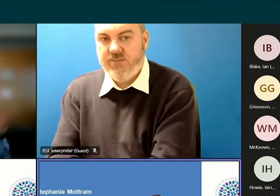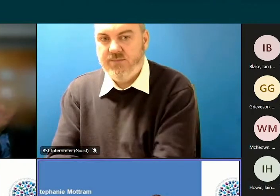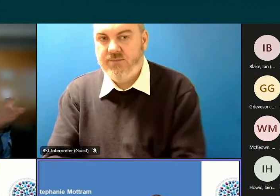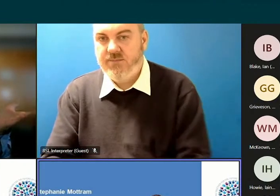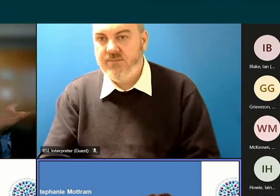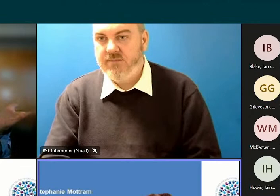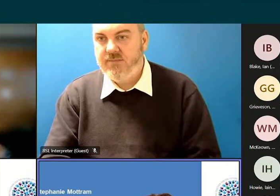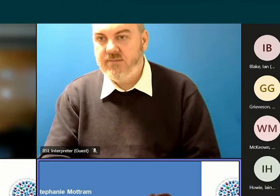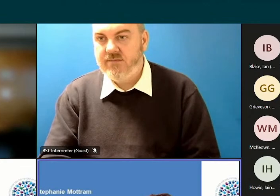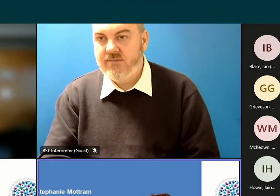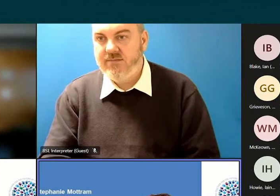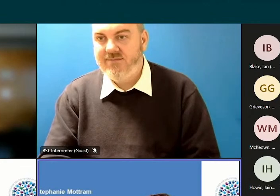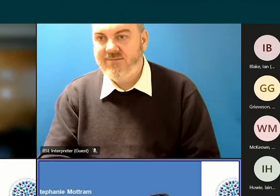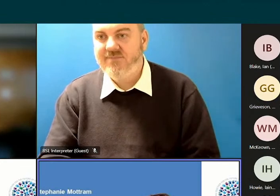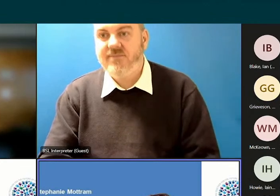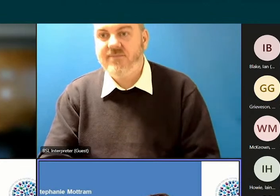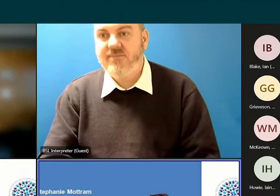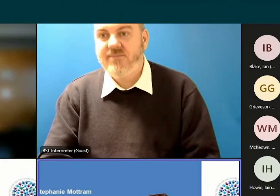We try with our